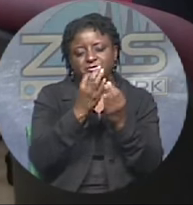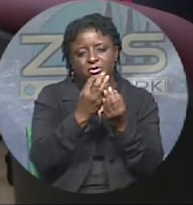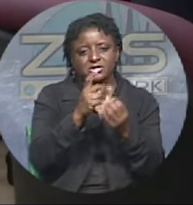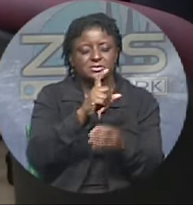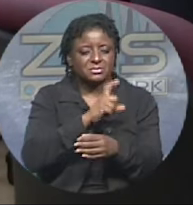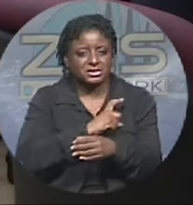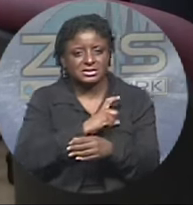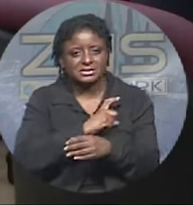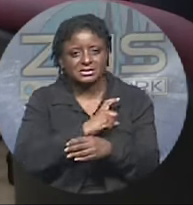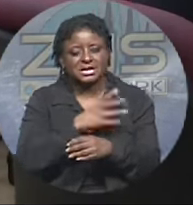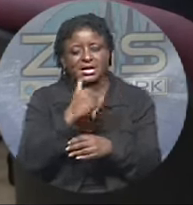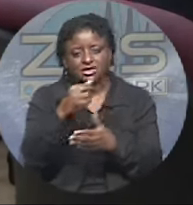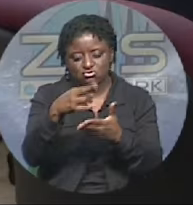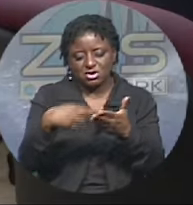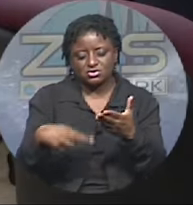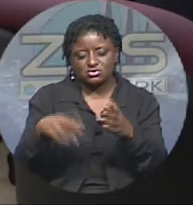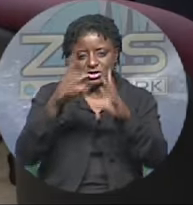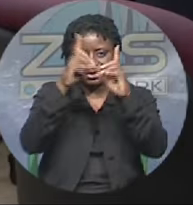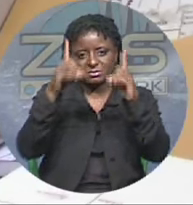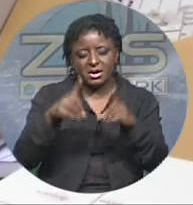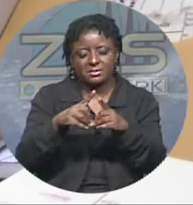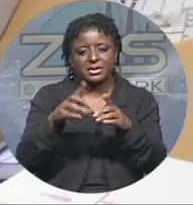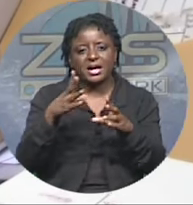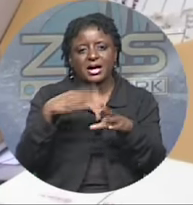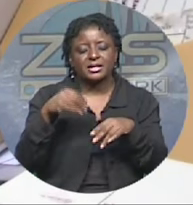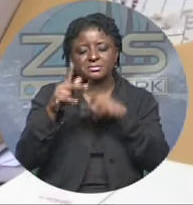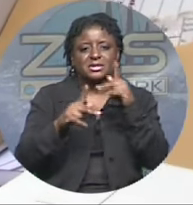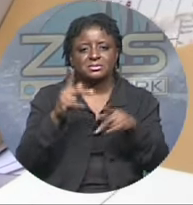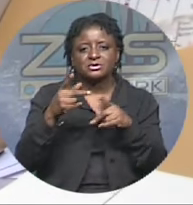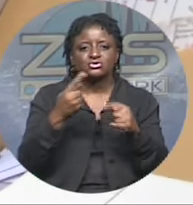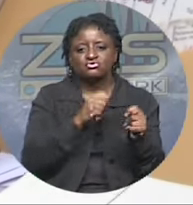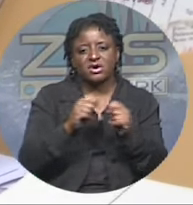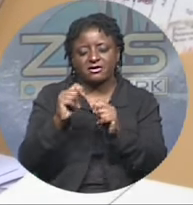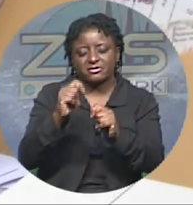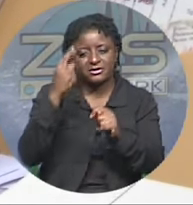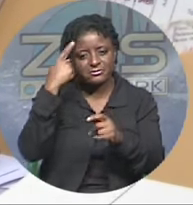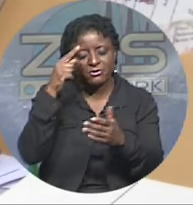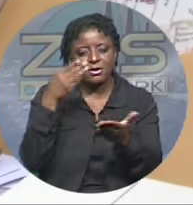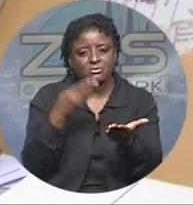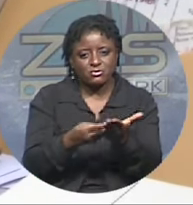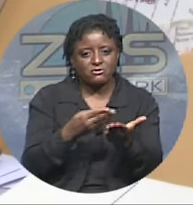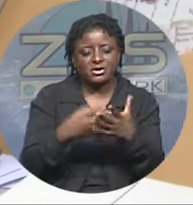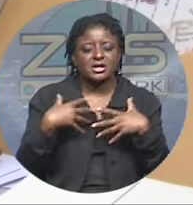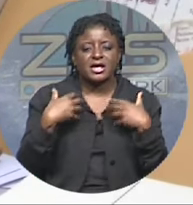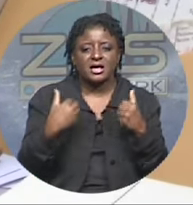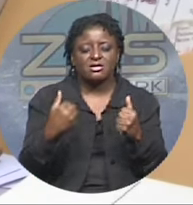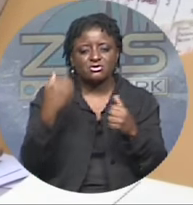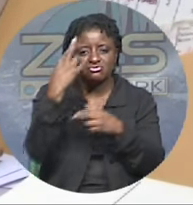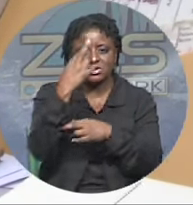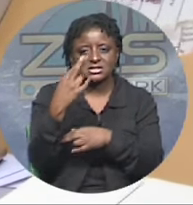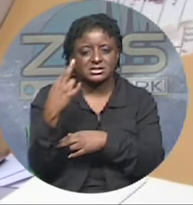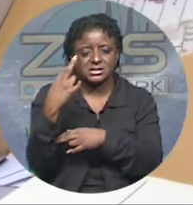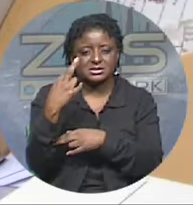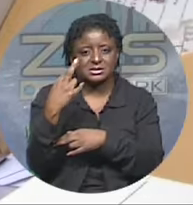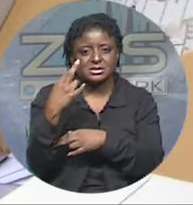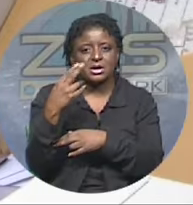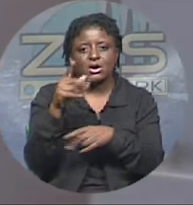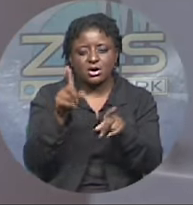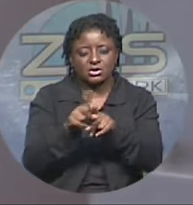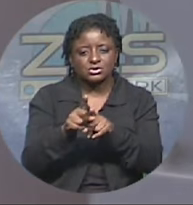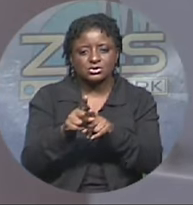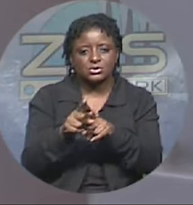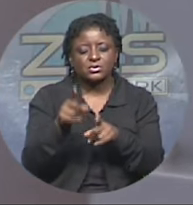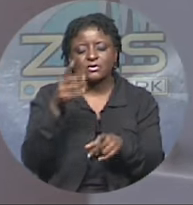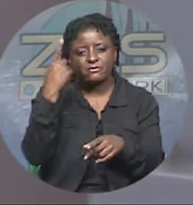Registration Department, and persons traveling for approved health reasons. Provisions have also reportedly been made for Bahamians to vote